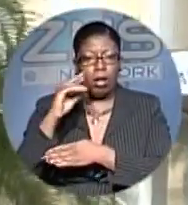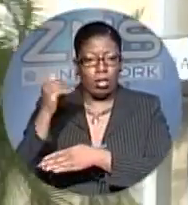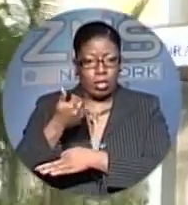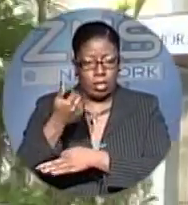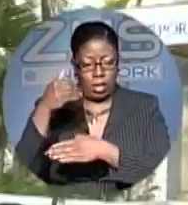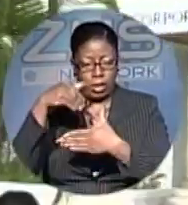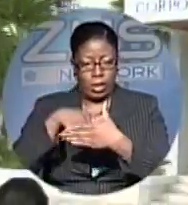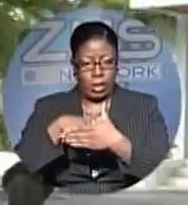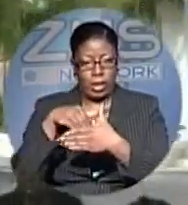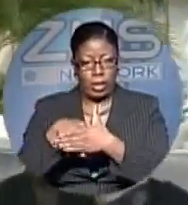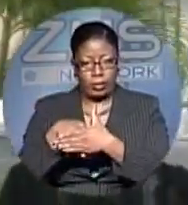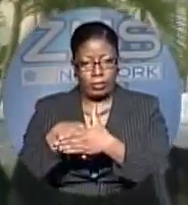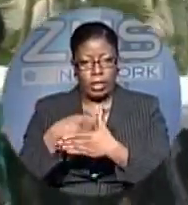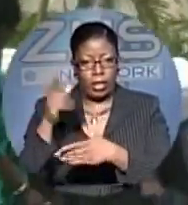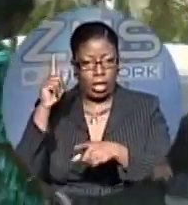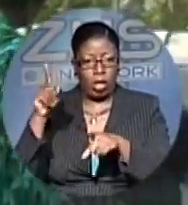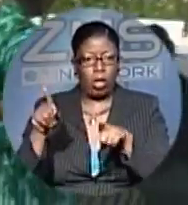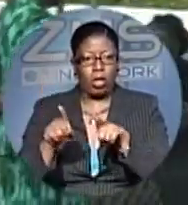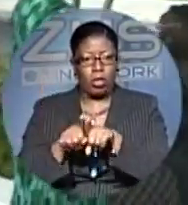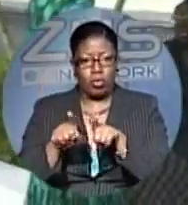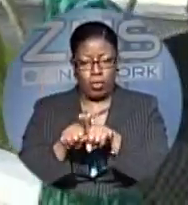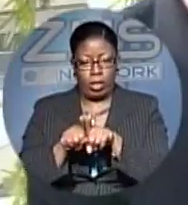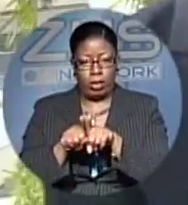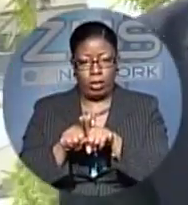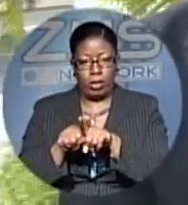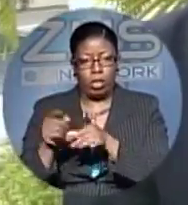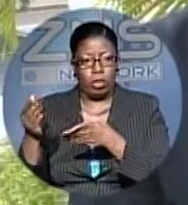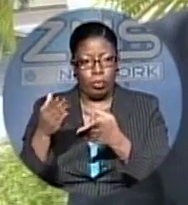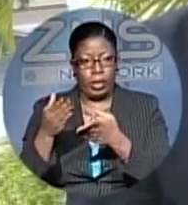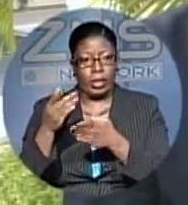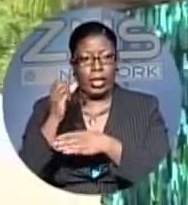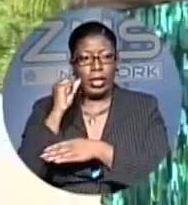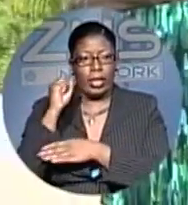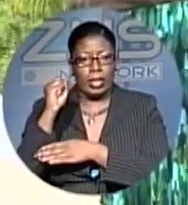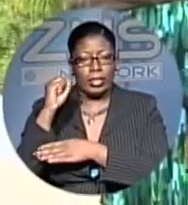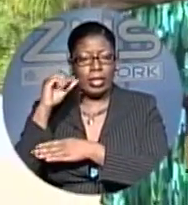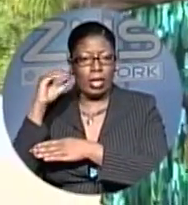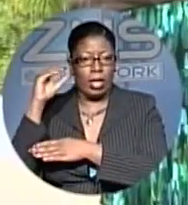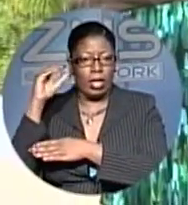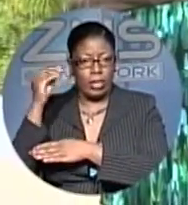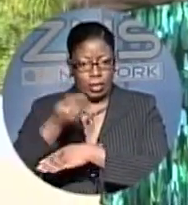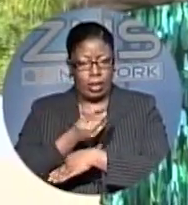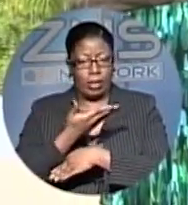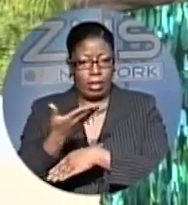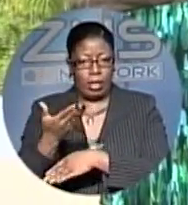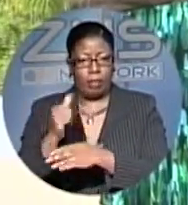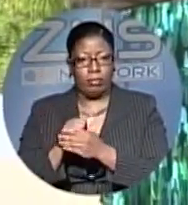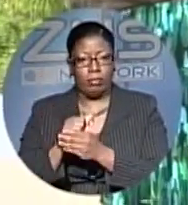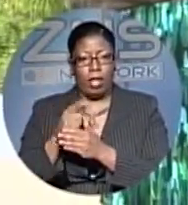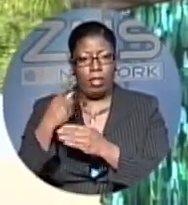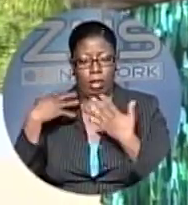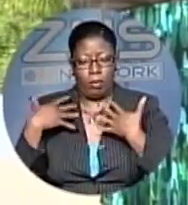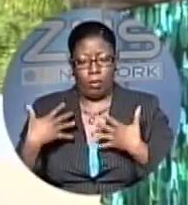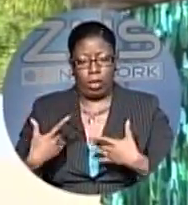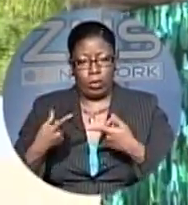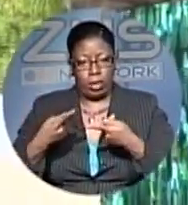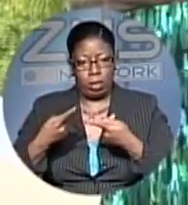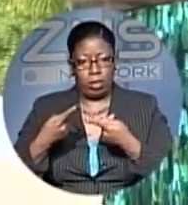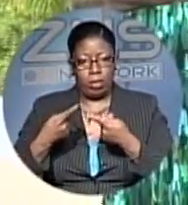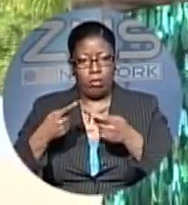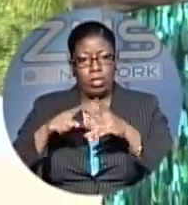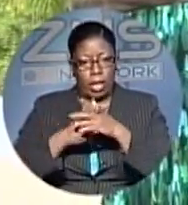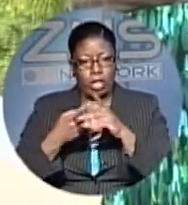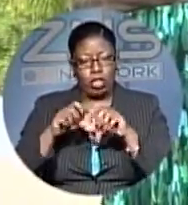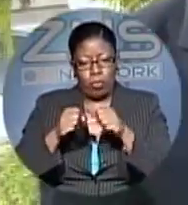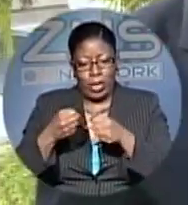his funeral home, where they all witnessed the unimaginable. The body had started breaking down, so it could be that the body was left